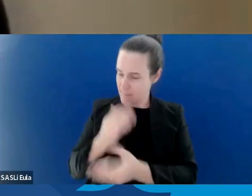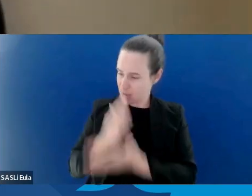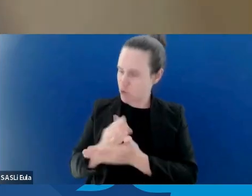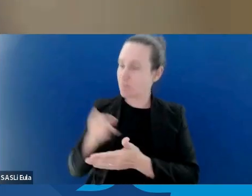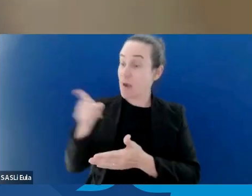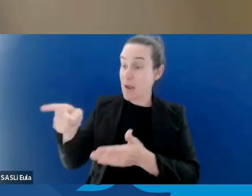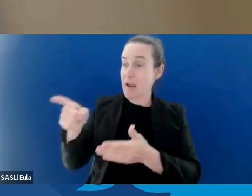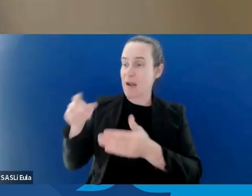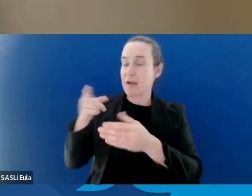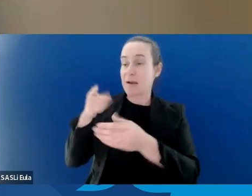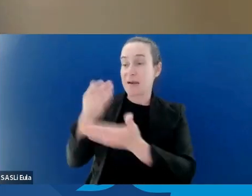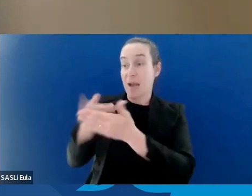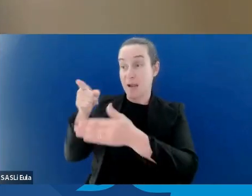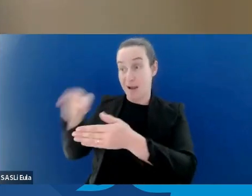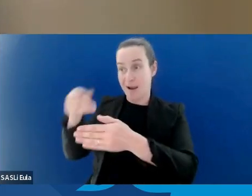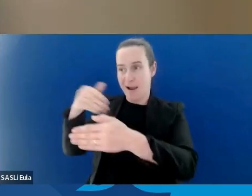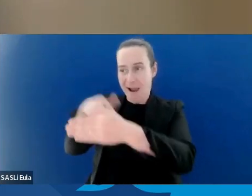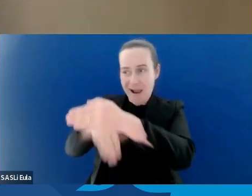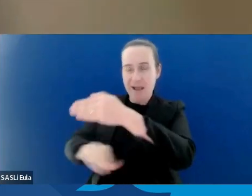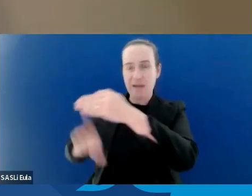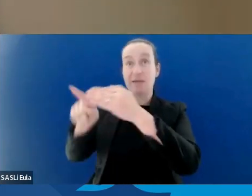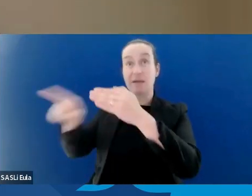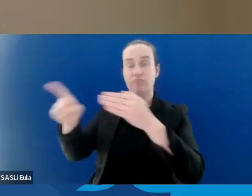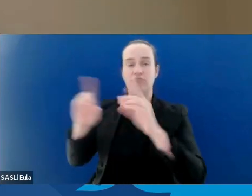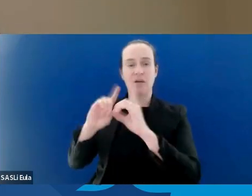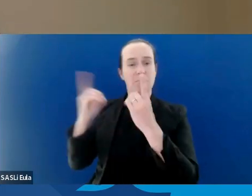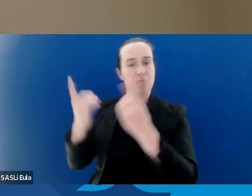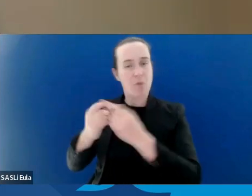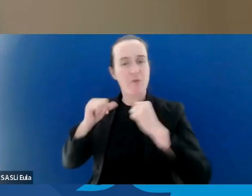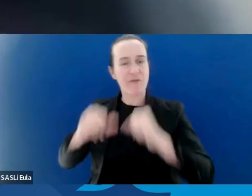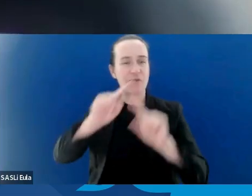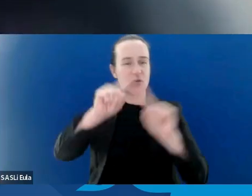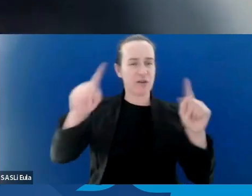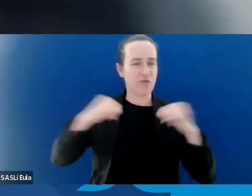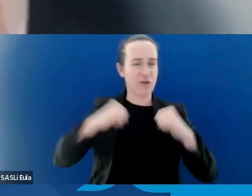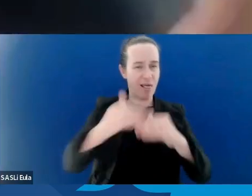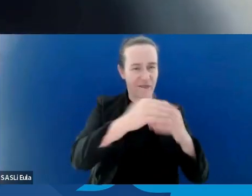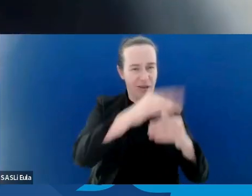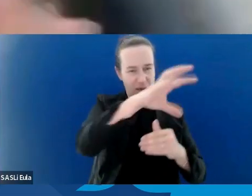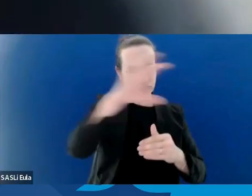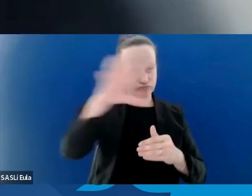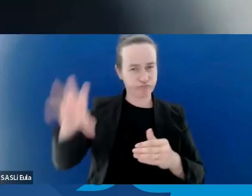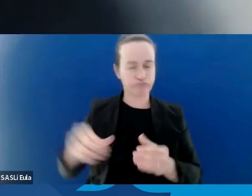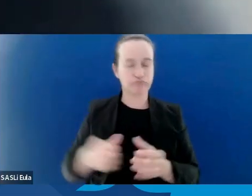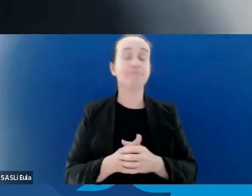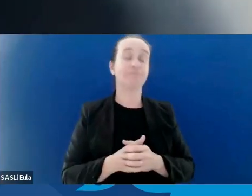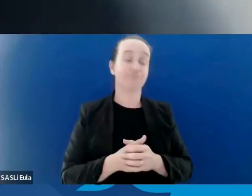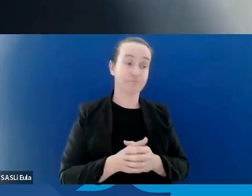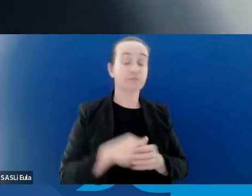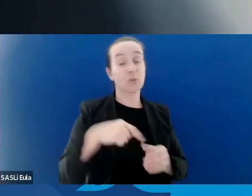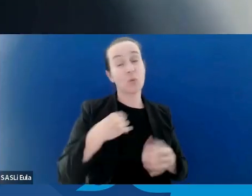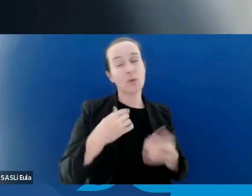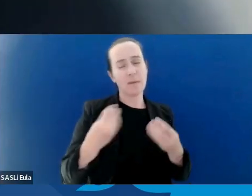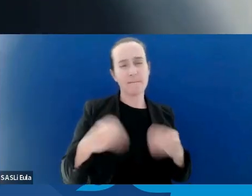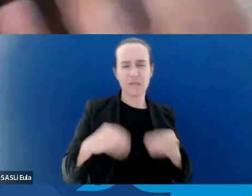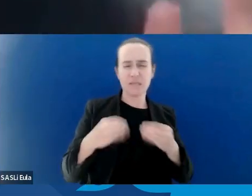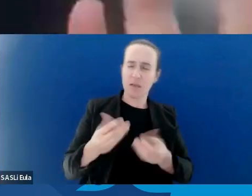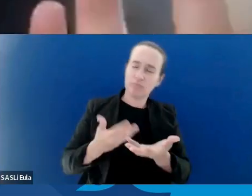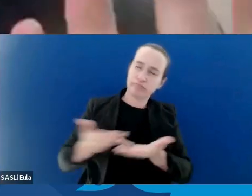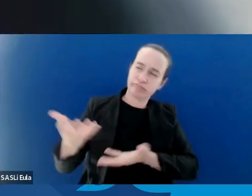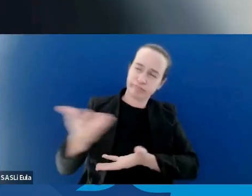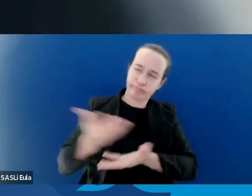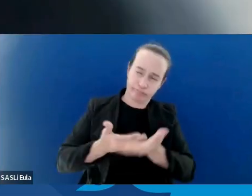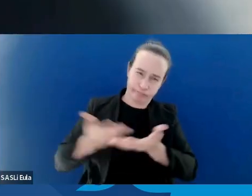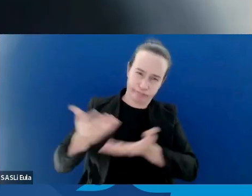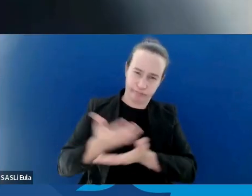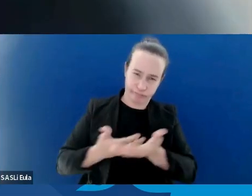Health in our primary healthcare facilities? So we are actually in conversations about that very